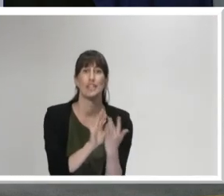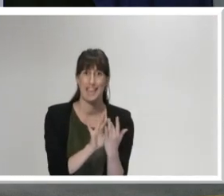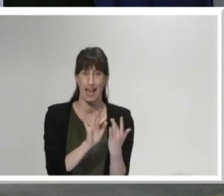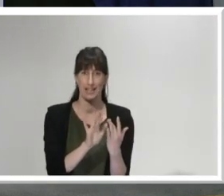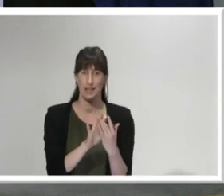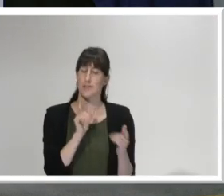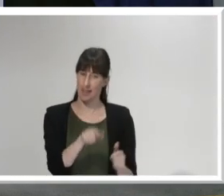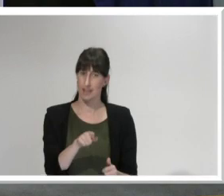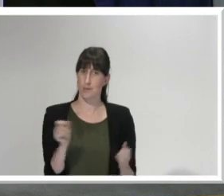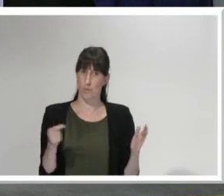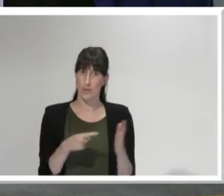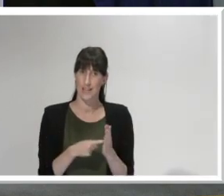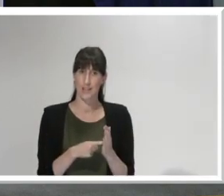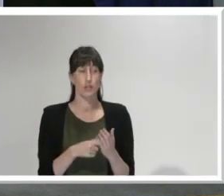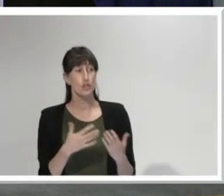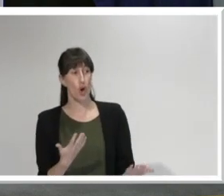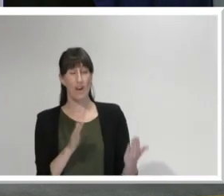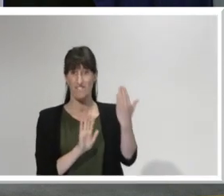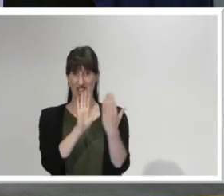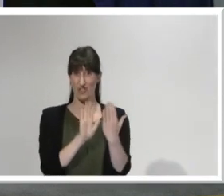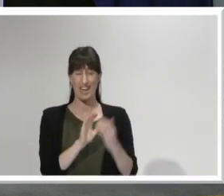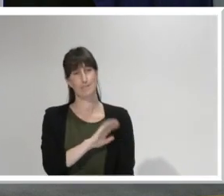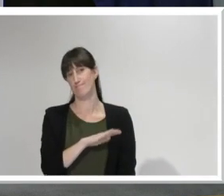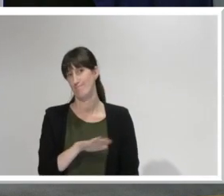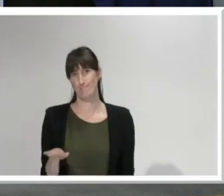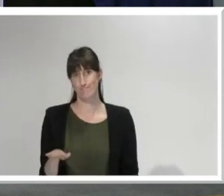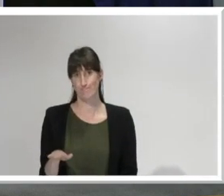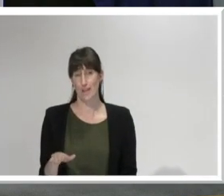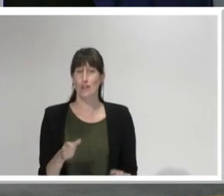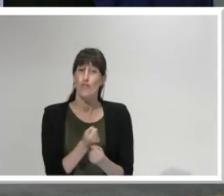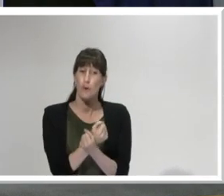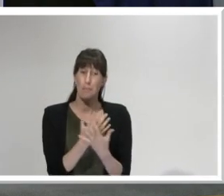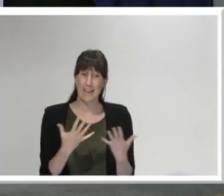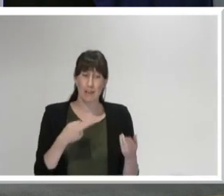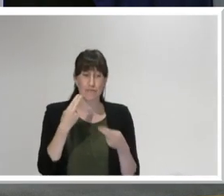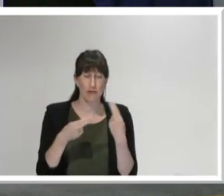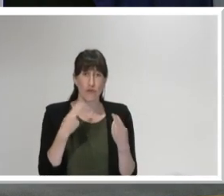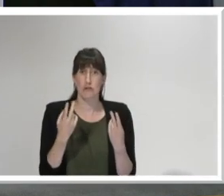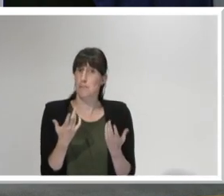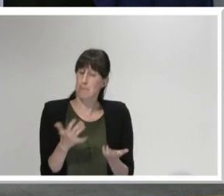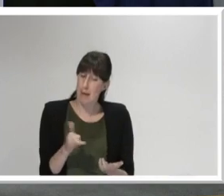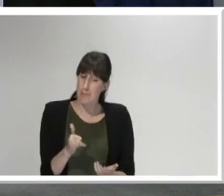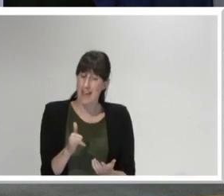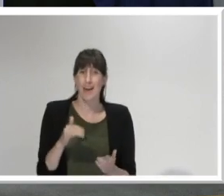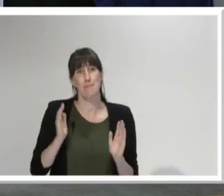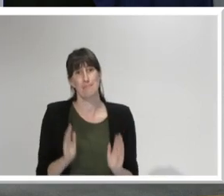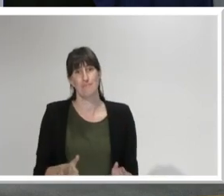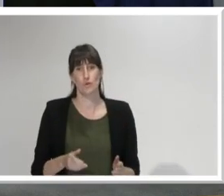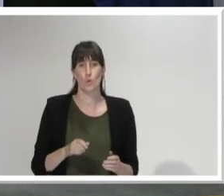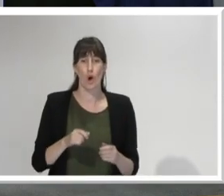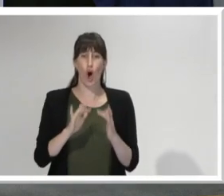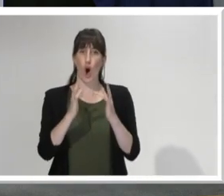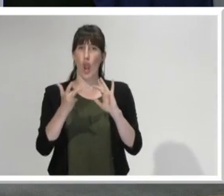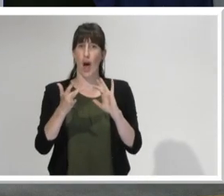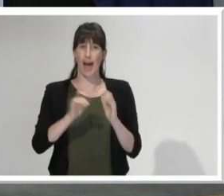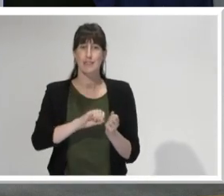we're asking our retailers to apply. So for many, that will mean that they'll have online deliveries, or that they'll revert back to using